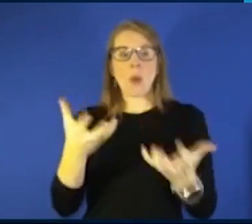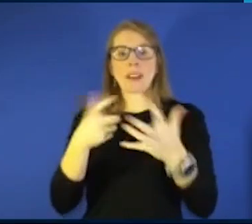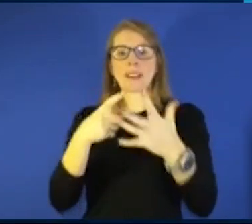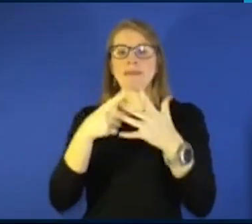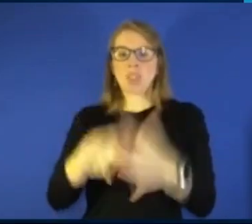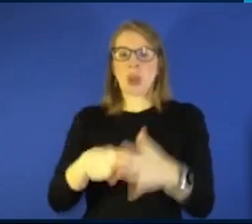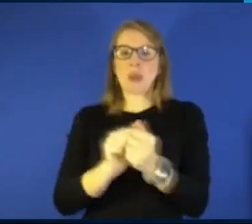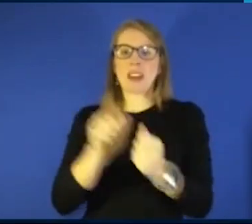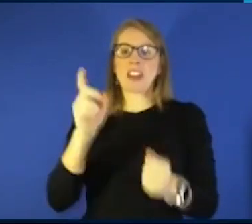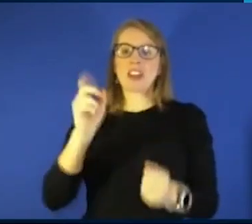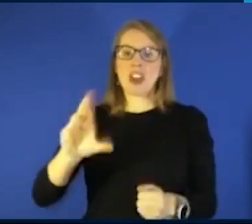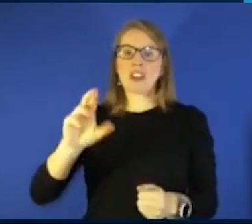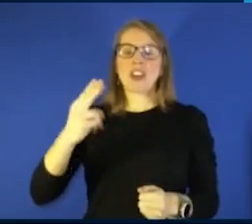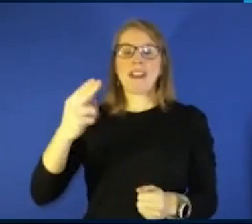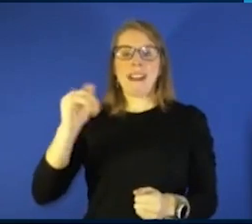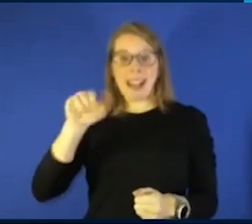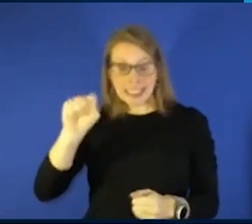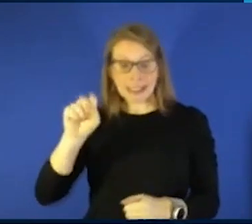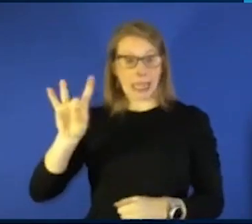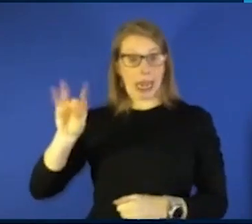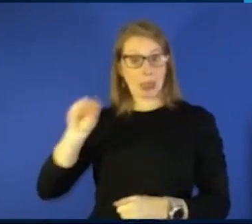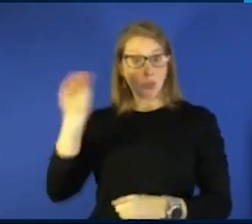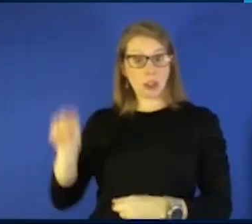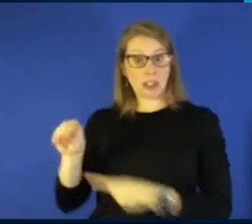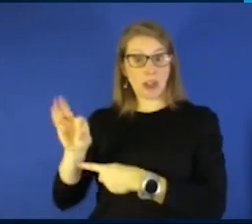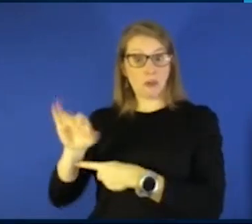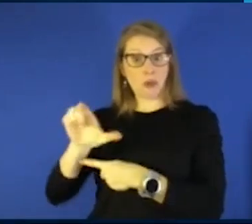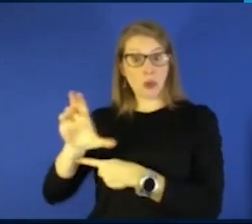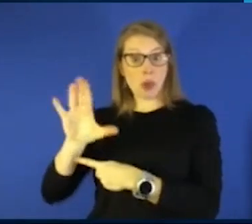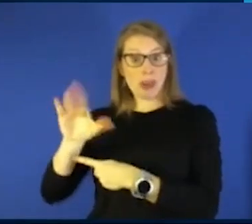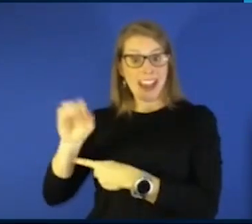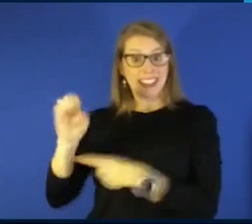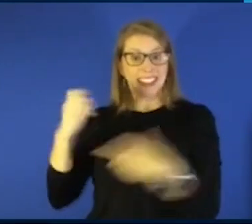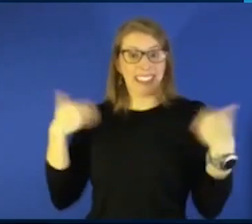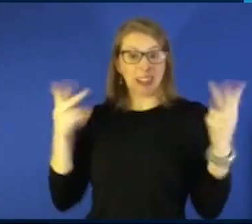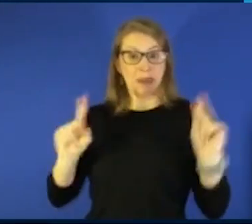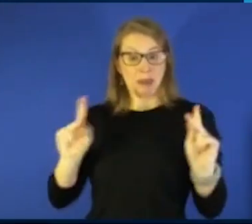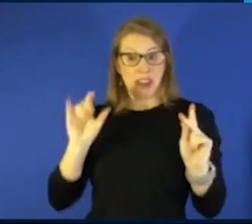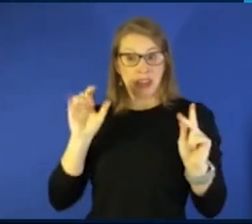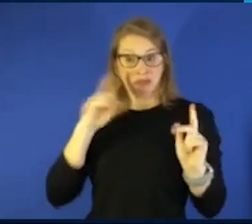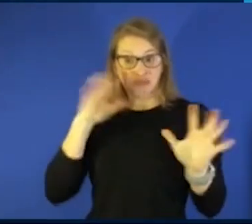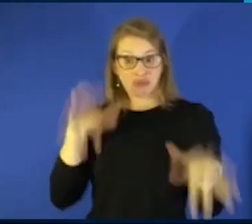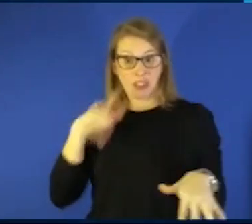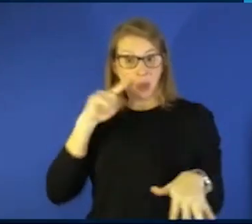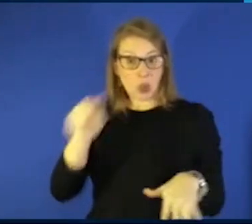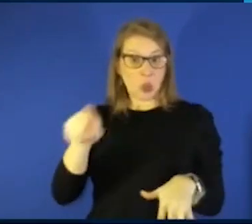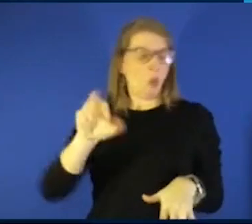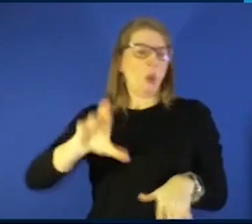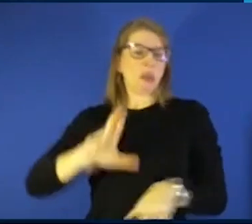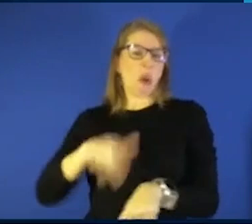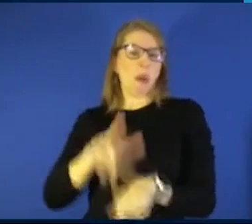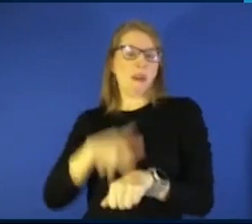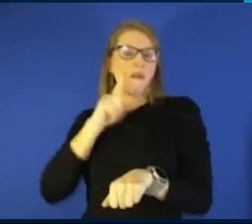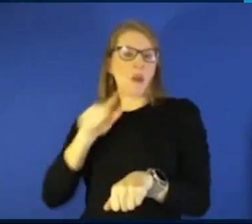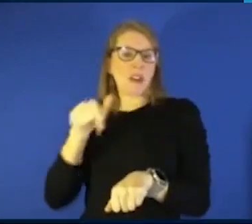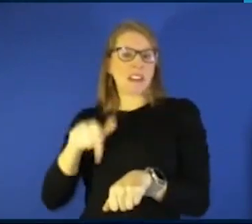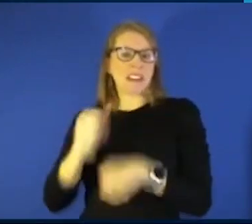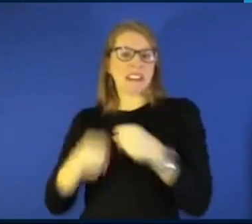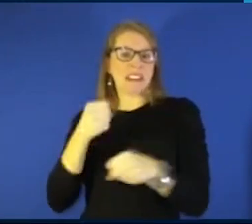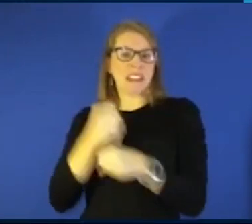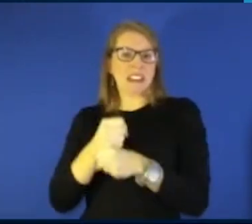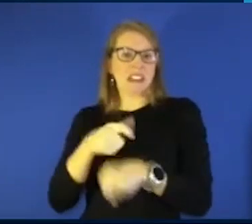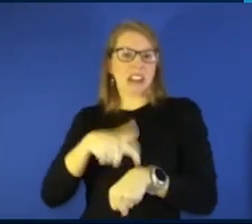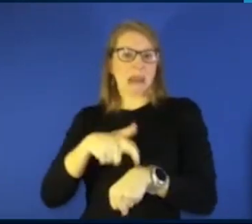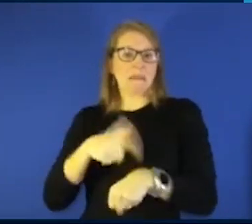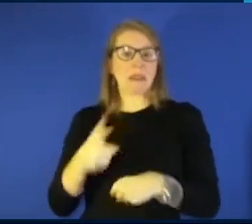The number that 80% of flu cases in younger people, is that a surprise for you, or is that normal for this time of year? And can I just ask each of